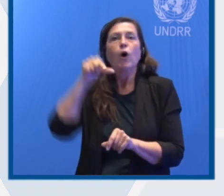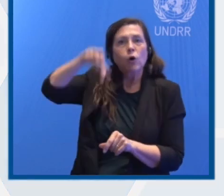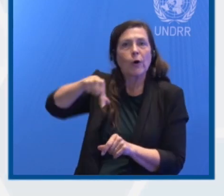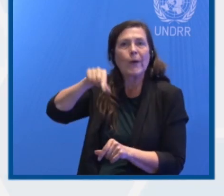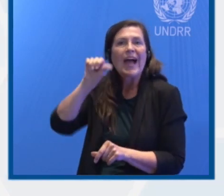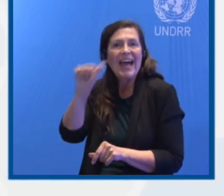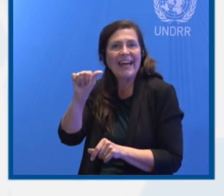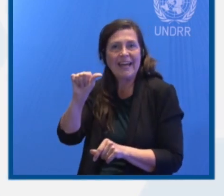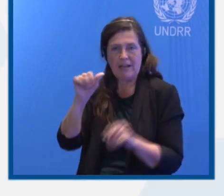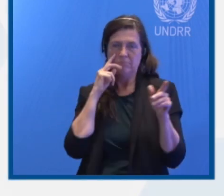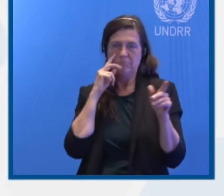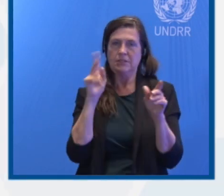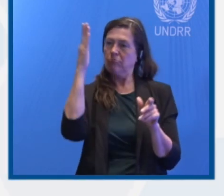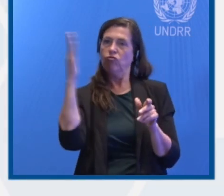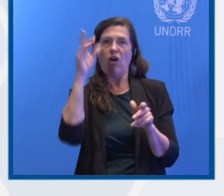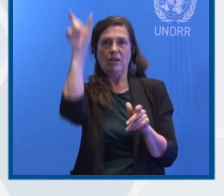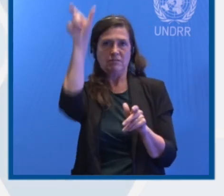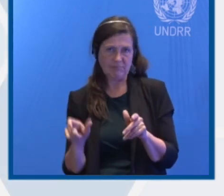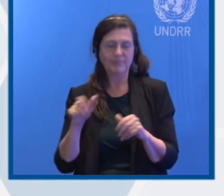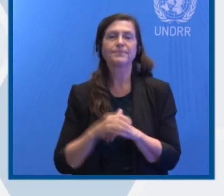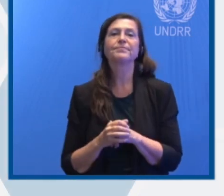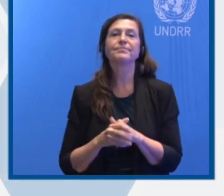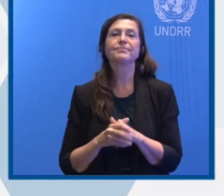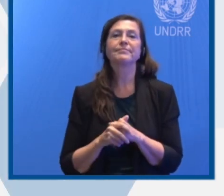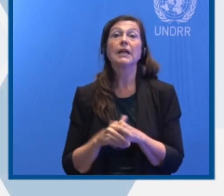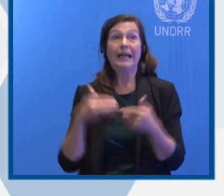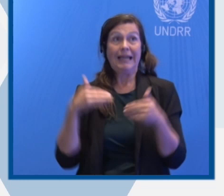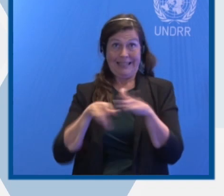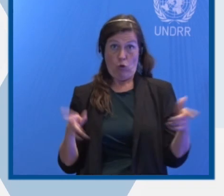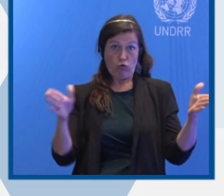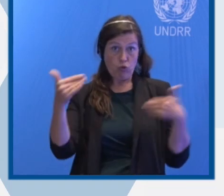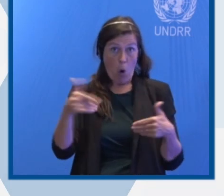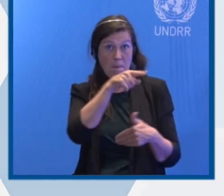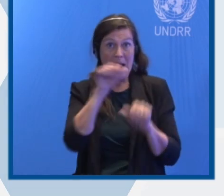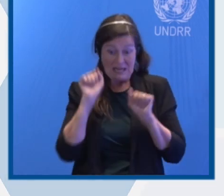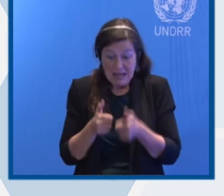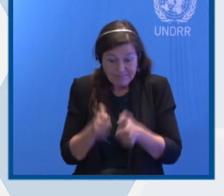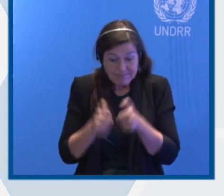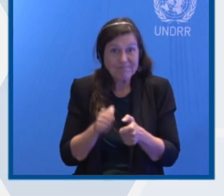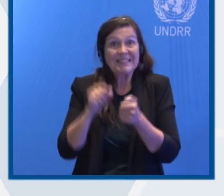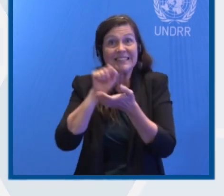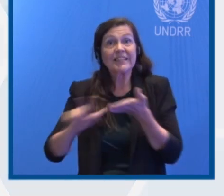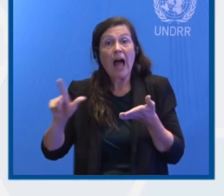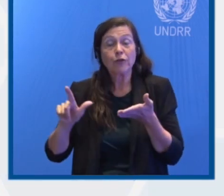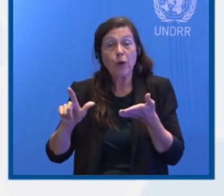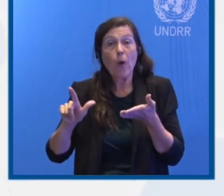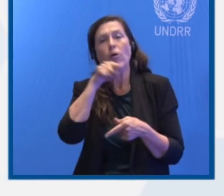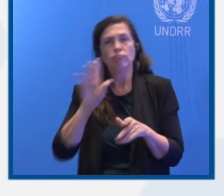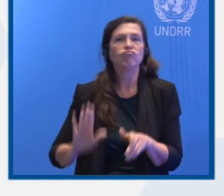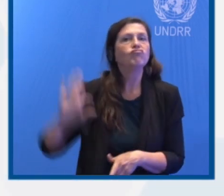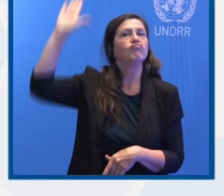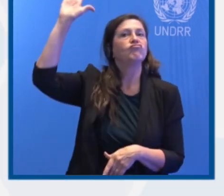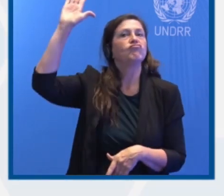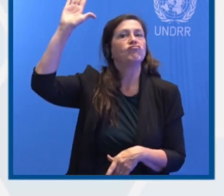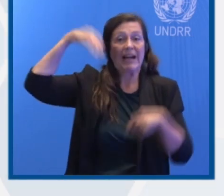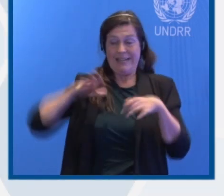the menu. If you are in the room and are unable to use Slido, please raise your hand and the in-room support